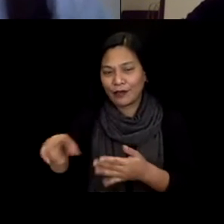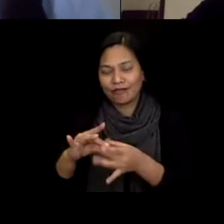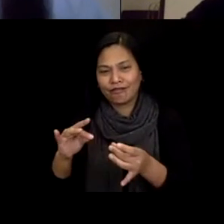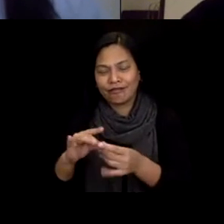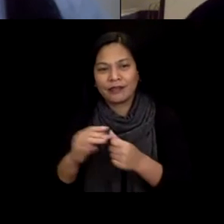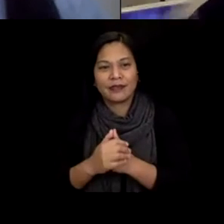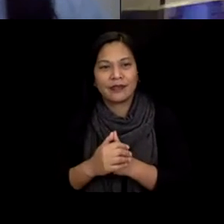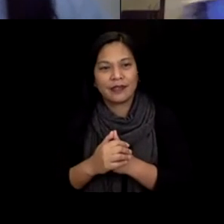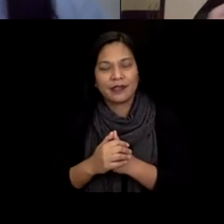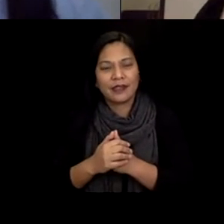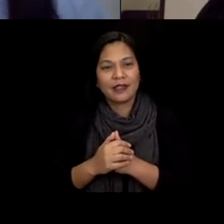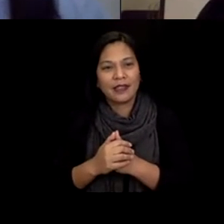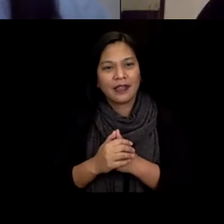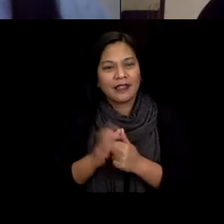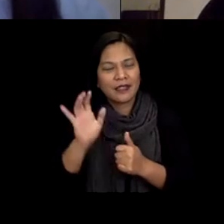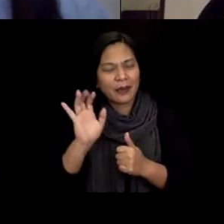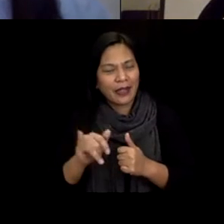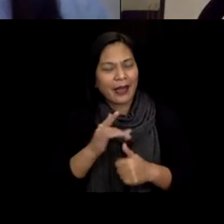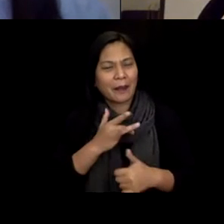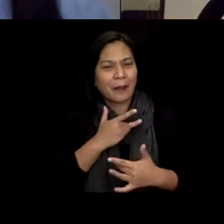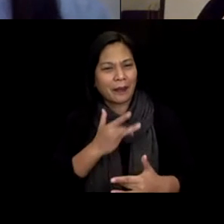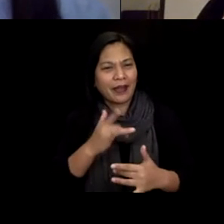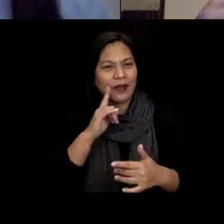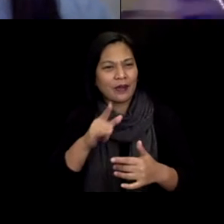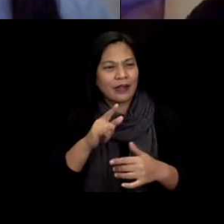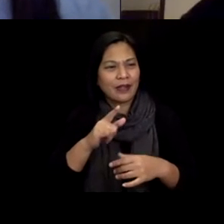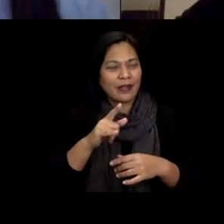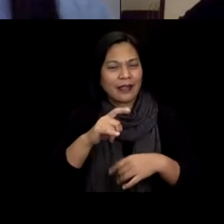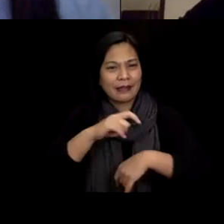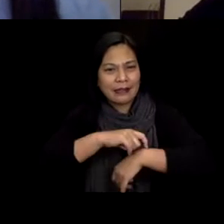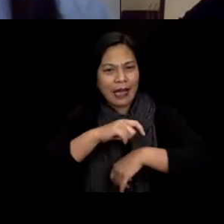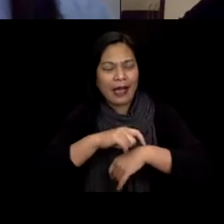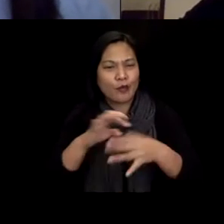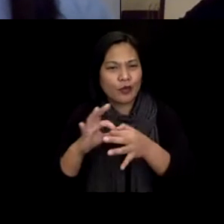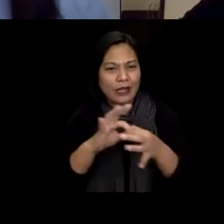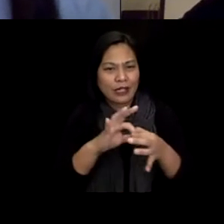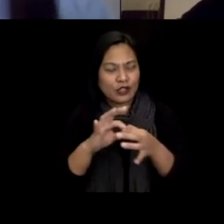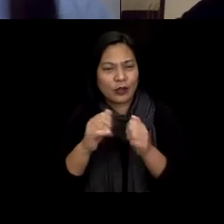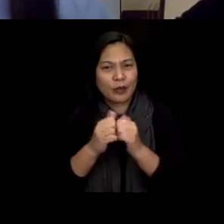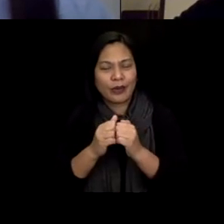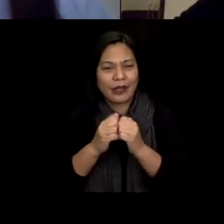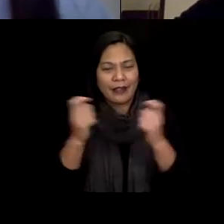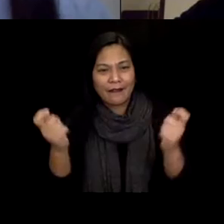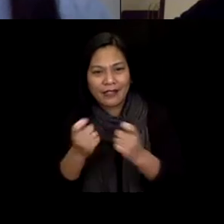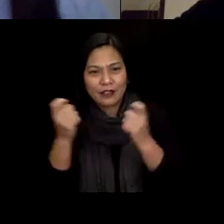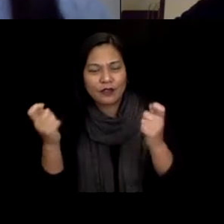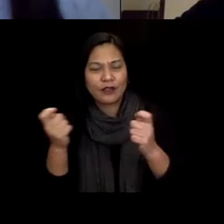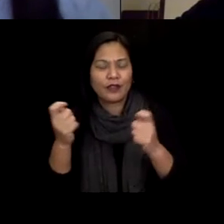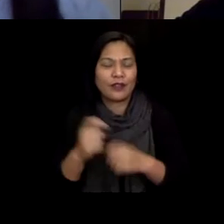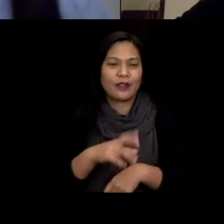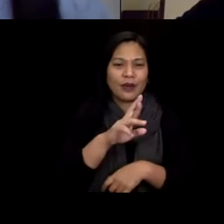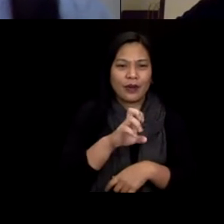or temporal relationships between the residency and the festival that are quite important to note. That